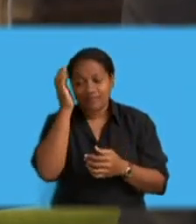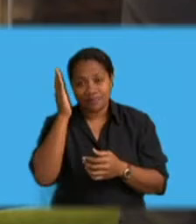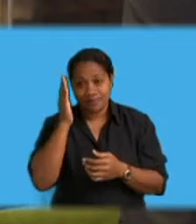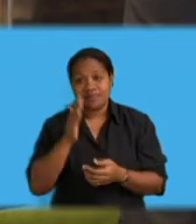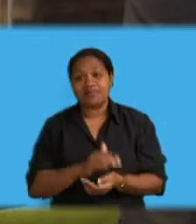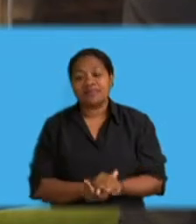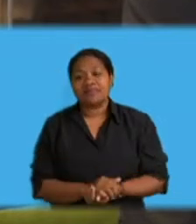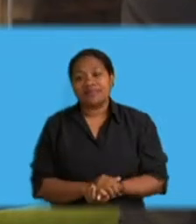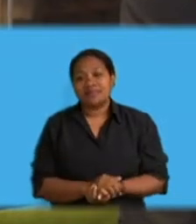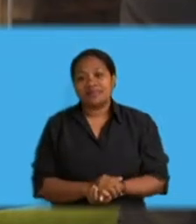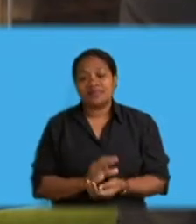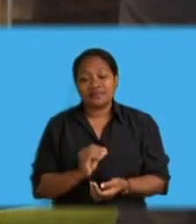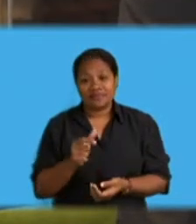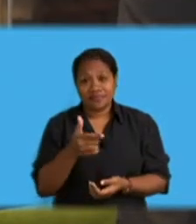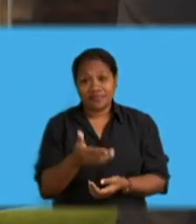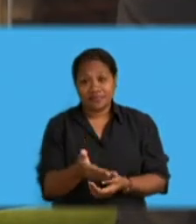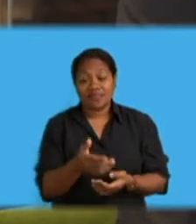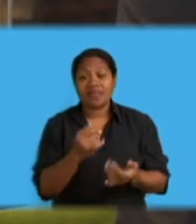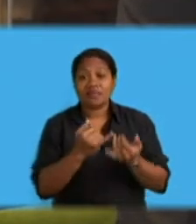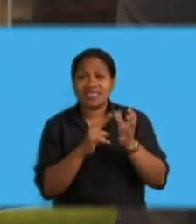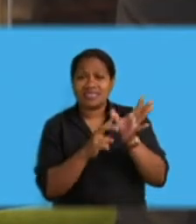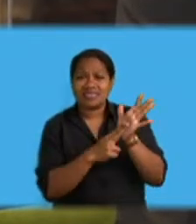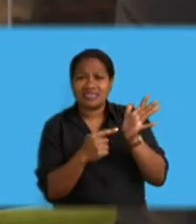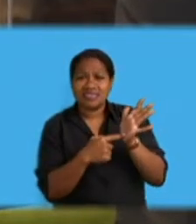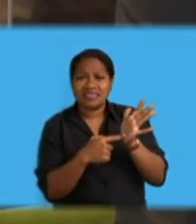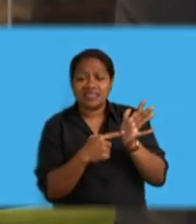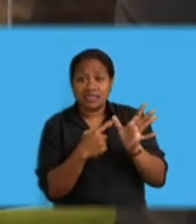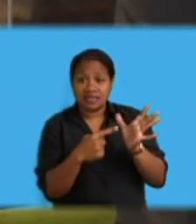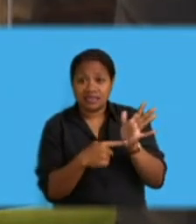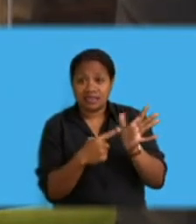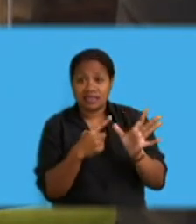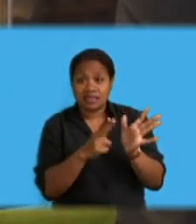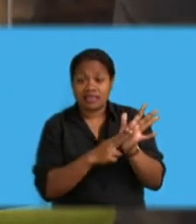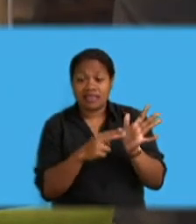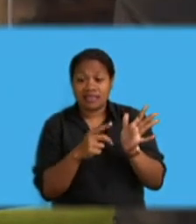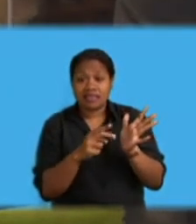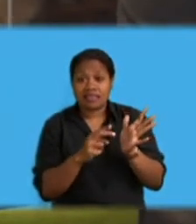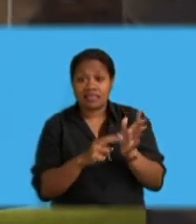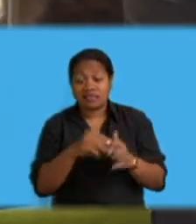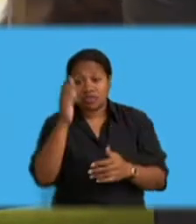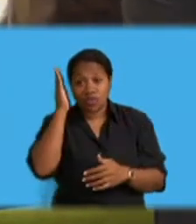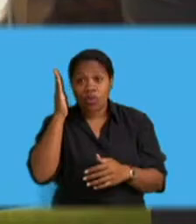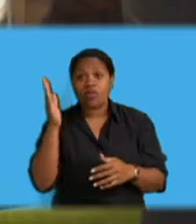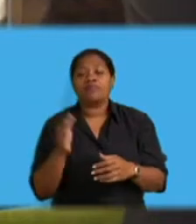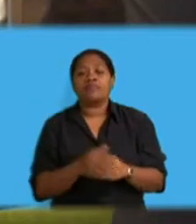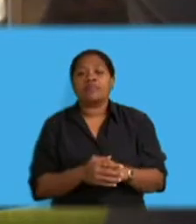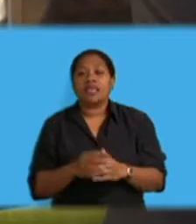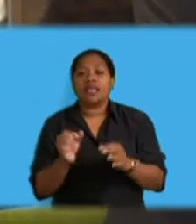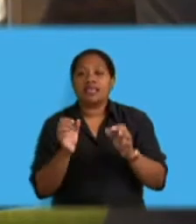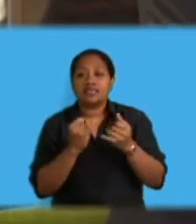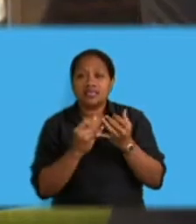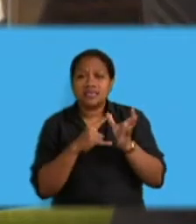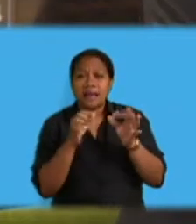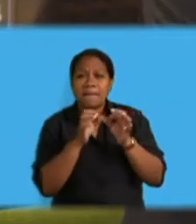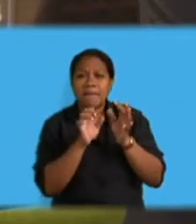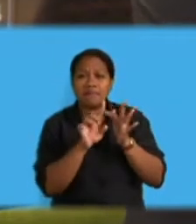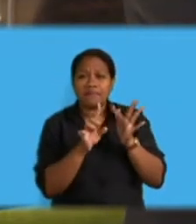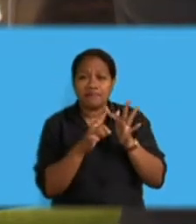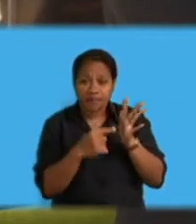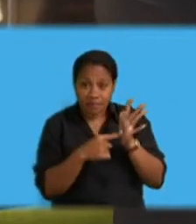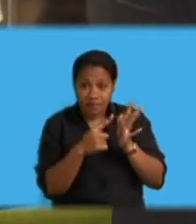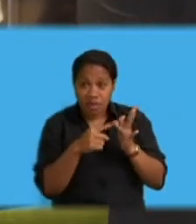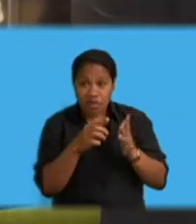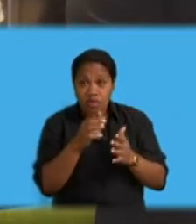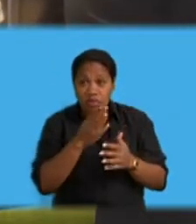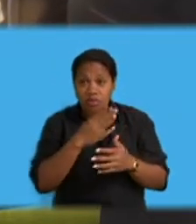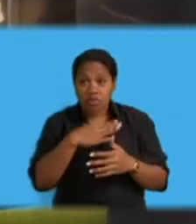Bulolo Sanatan Dharam School, St. Teresa Primary School, Tavarua Primary School, and Sambeto Muslim School are in the process